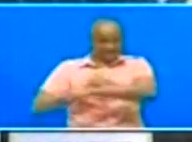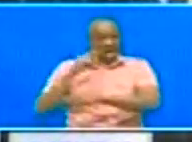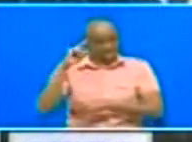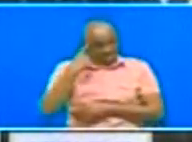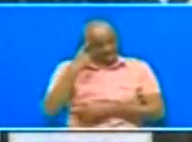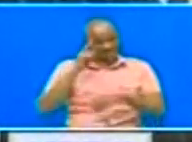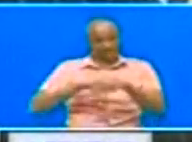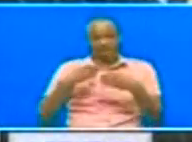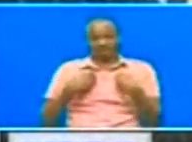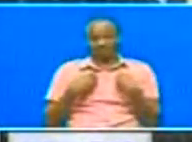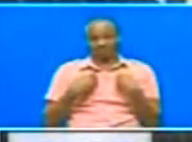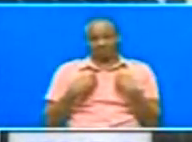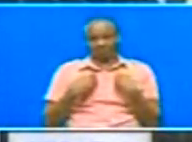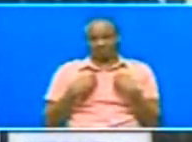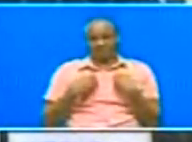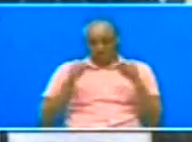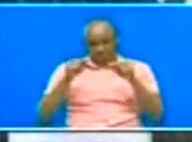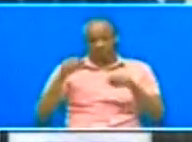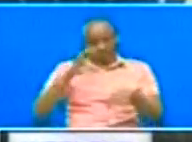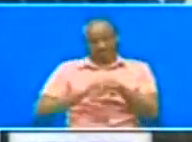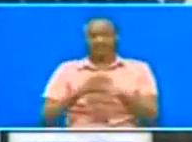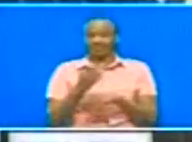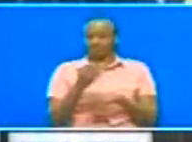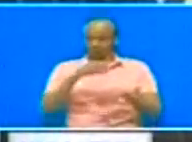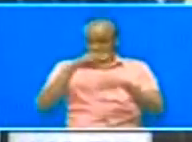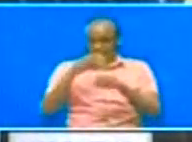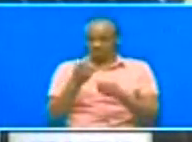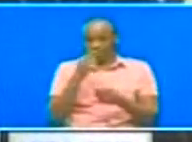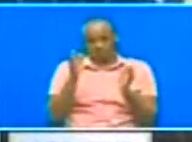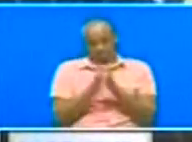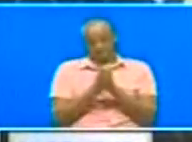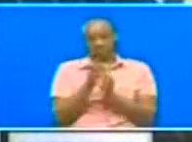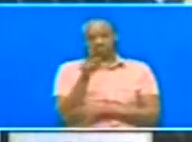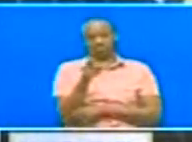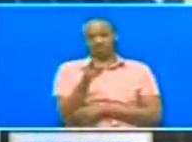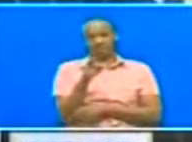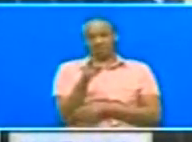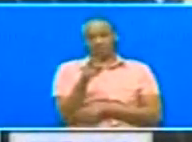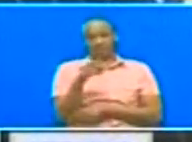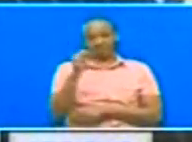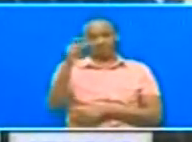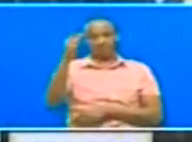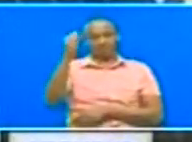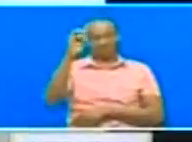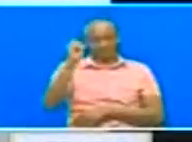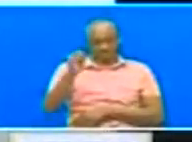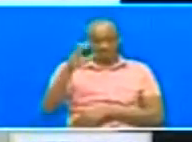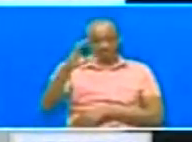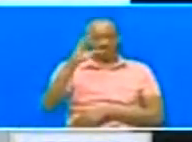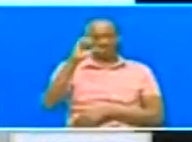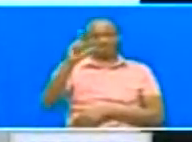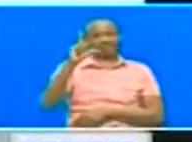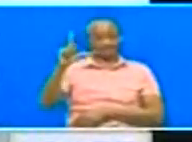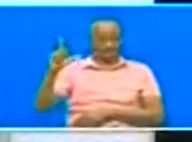we may get some sort of treatment with the advent of the stem cell therapy.